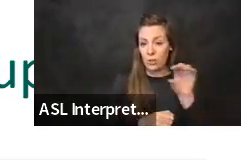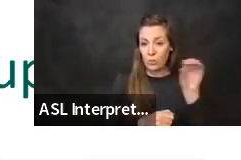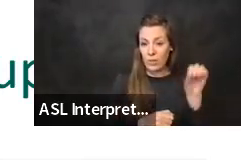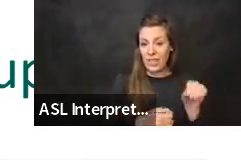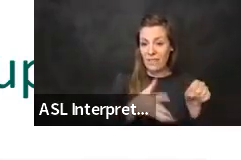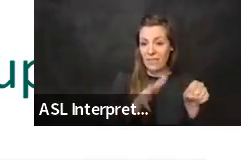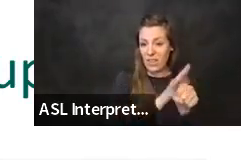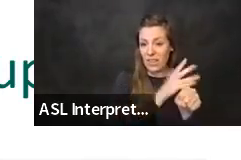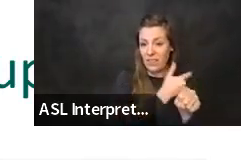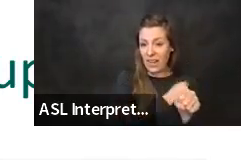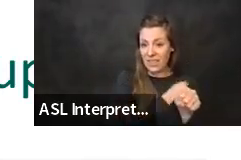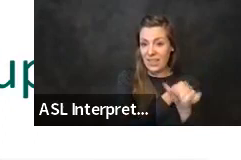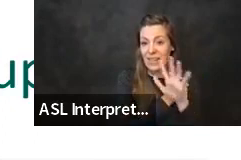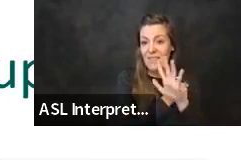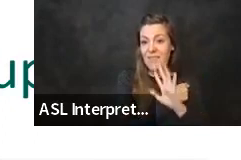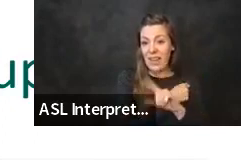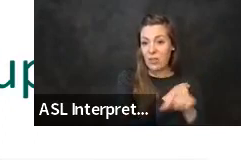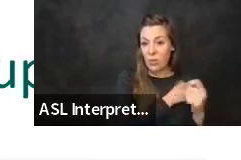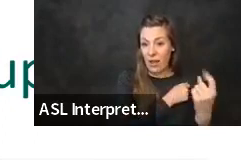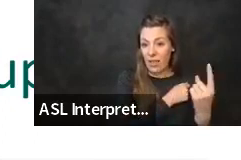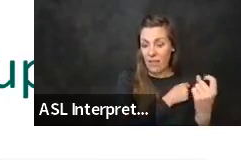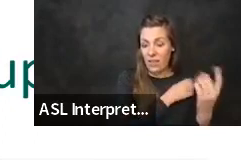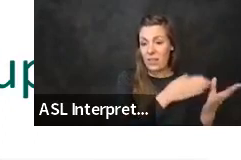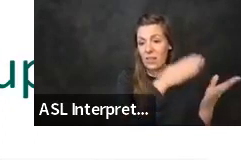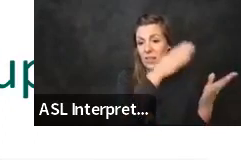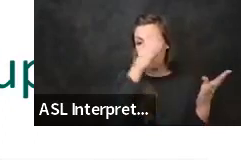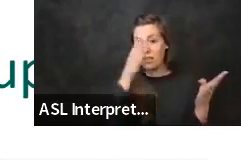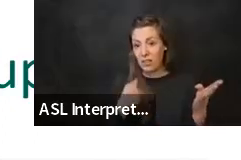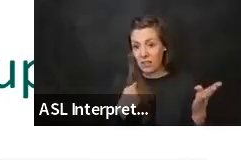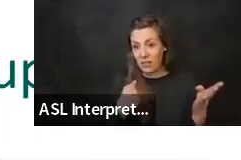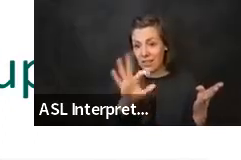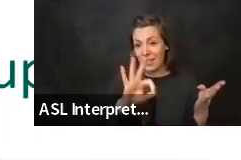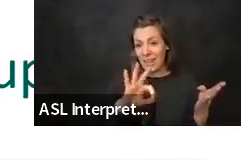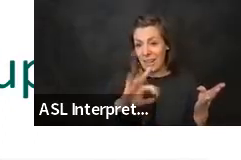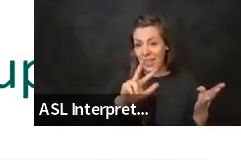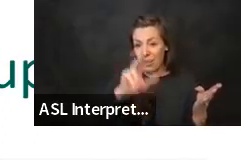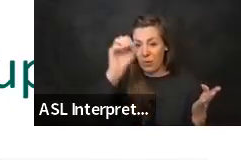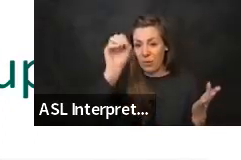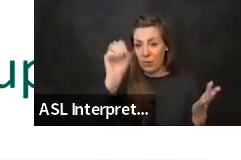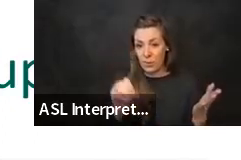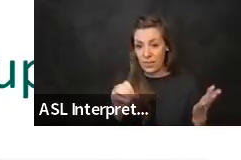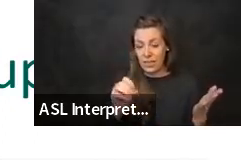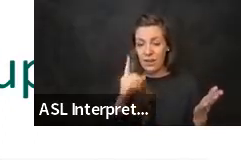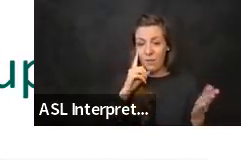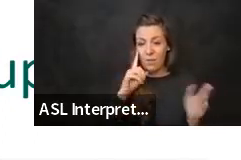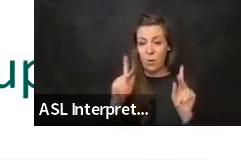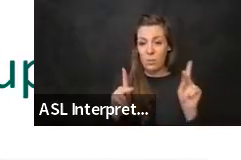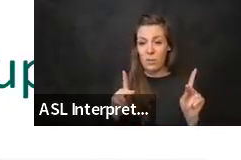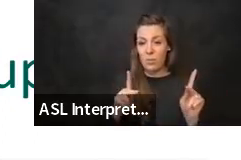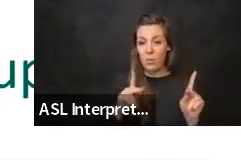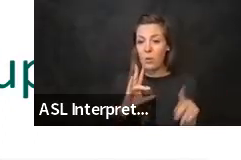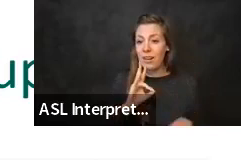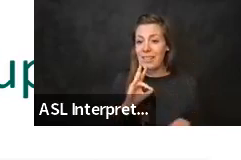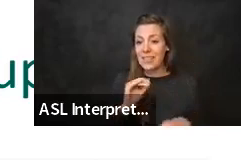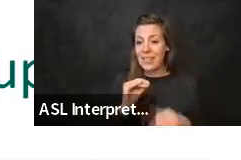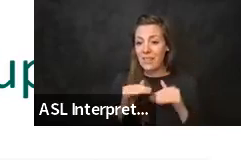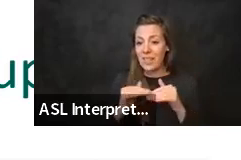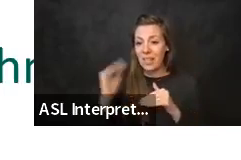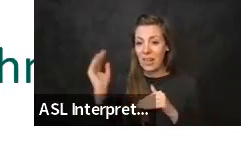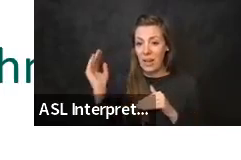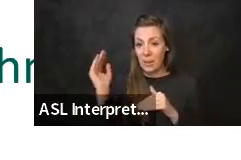in our 5 to 11-year-old age category to 93% among those age 70+.